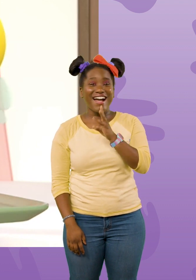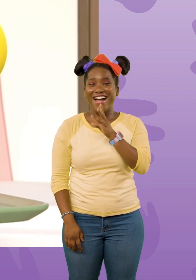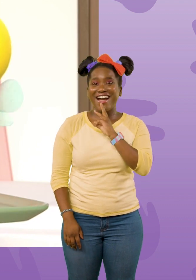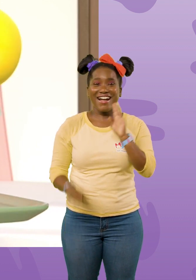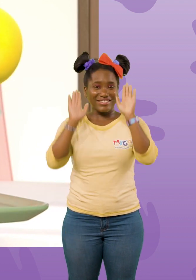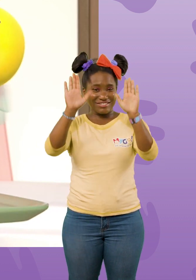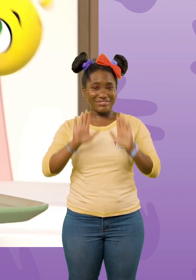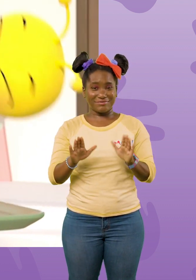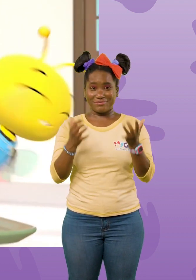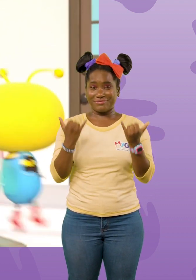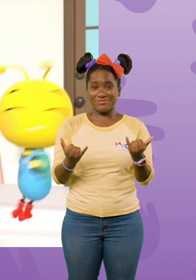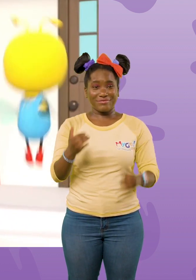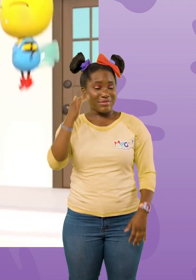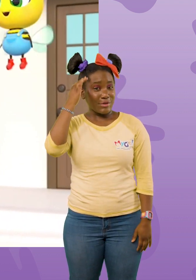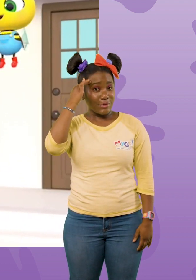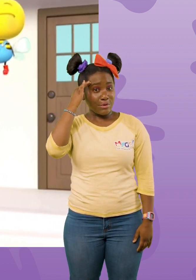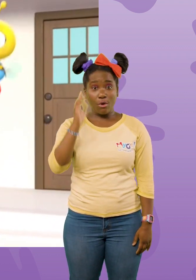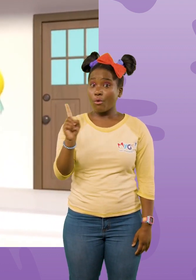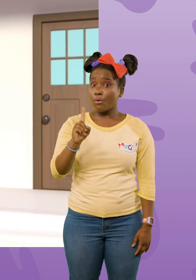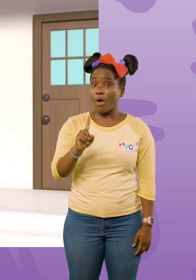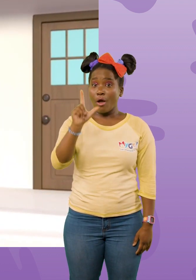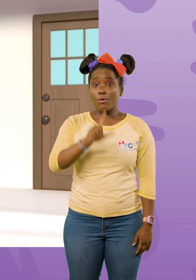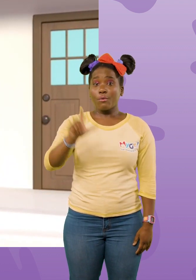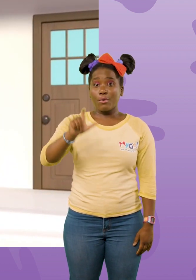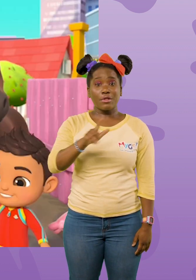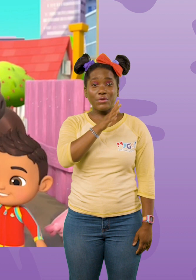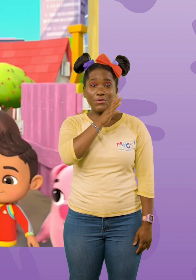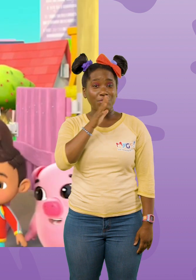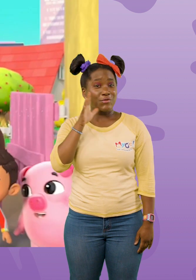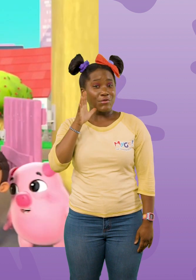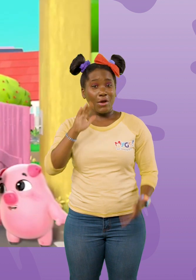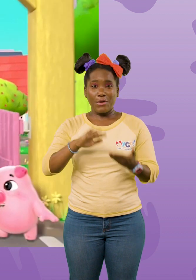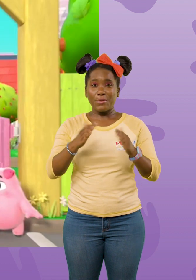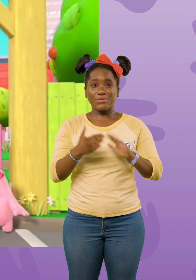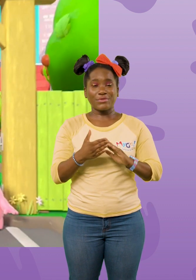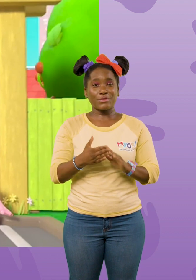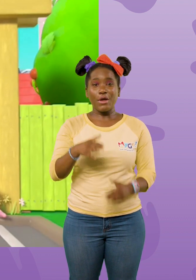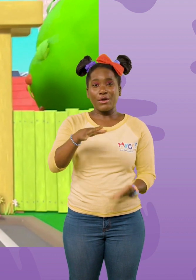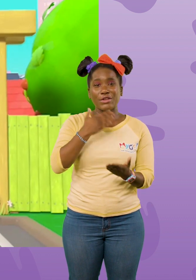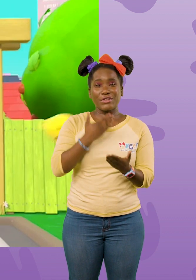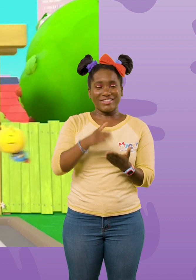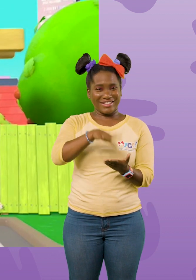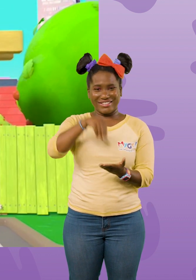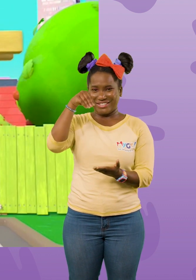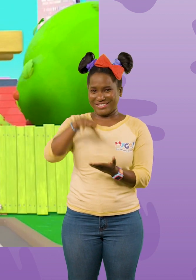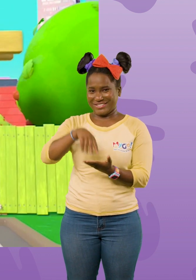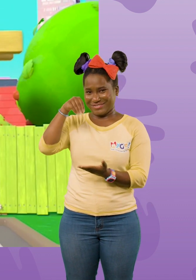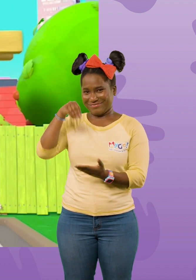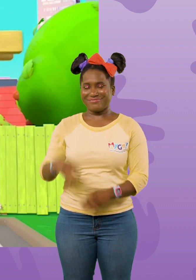drink the water. Water's great. Now you know, on Lellobee City Farm, where good things